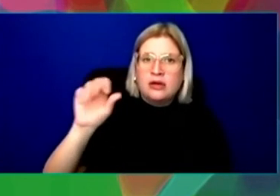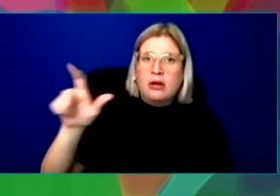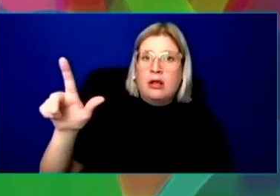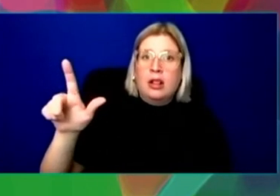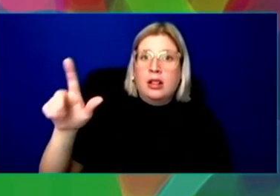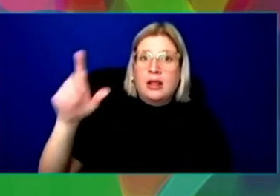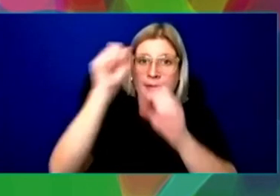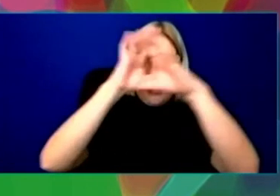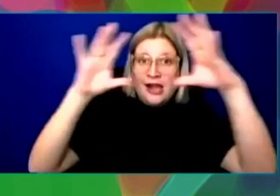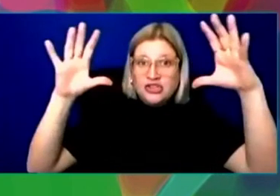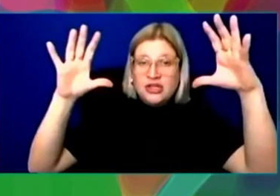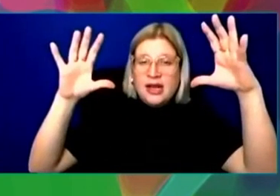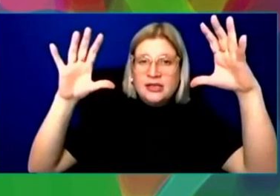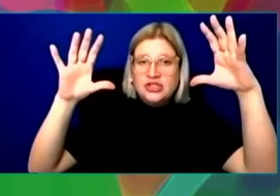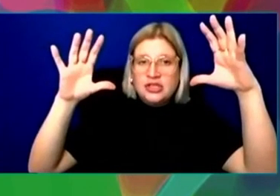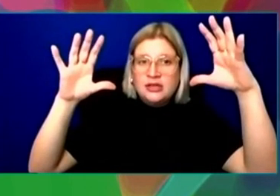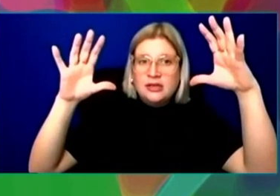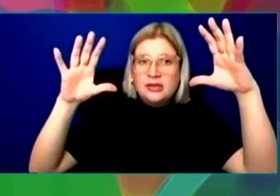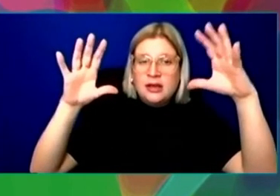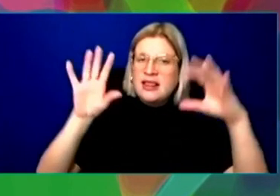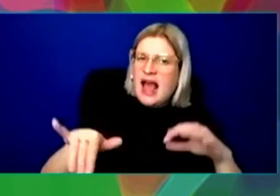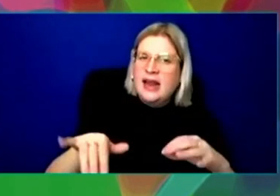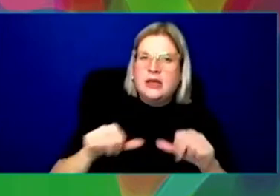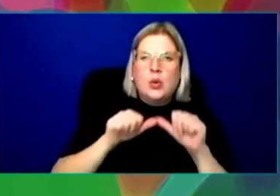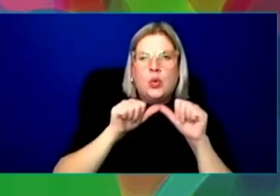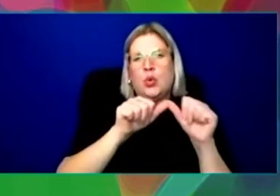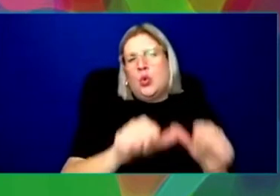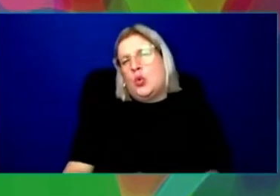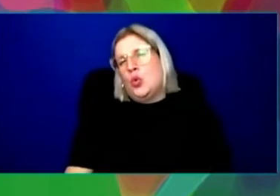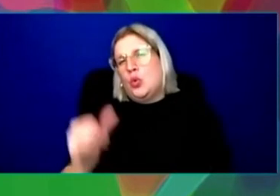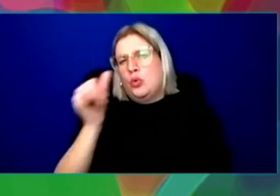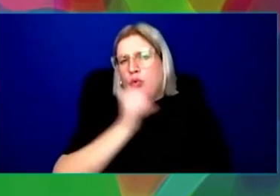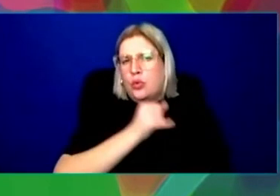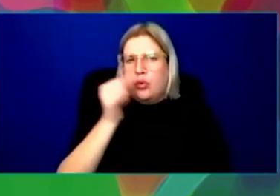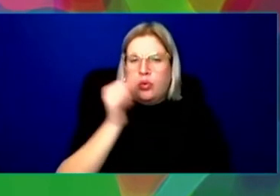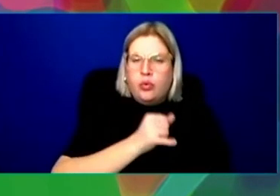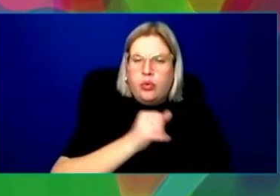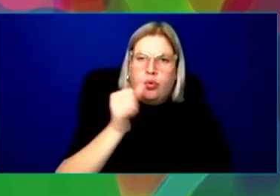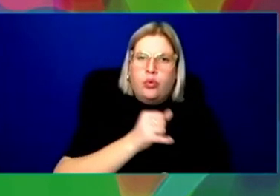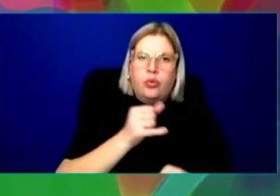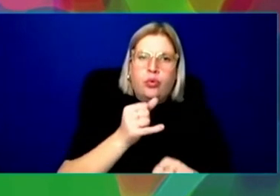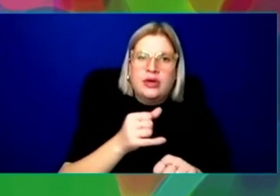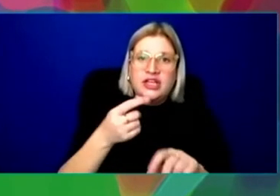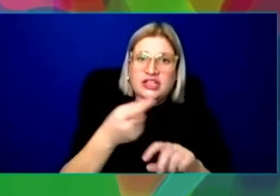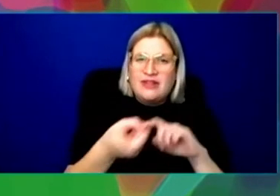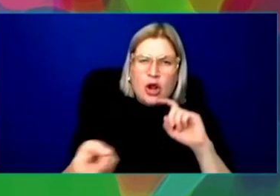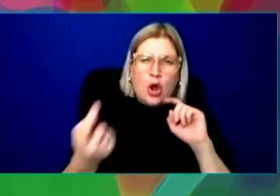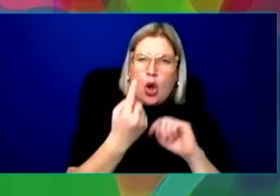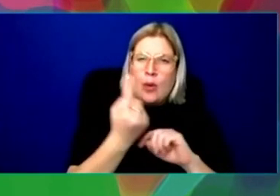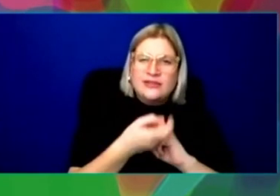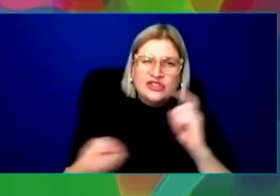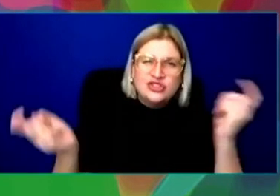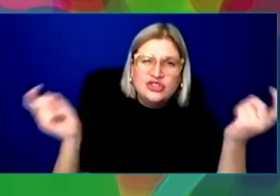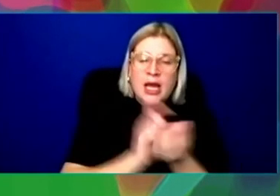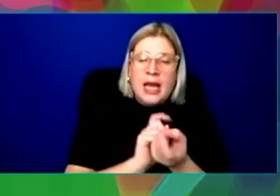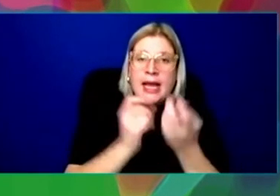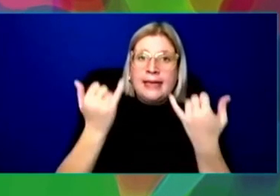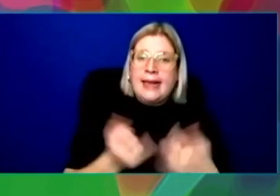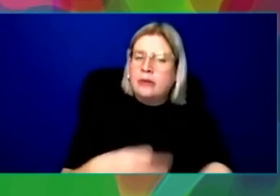is persistent, beautiful, ever-changing, and vital, particularly now. Because